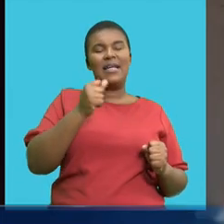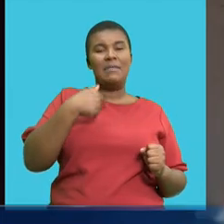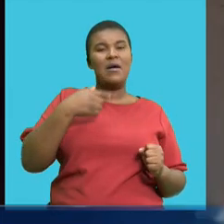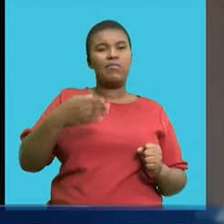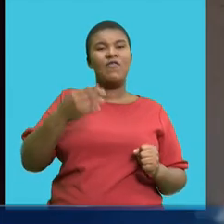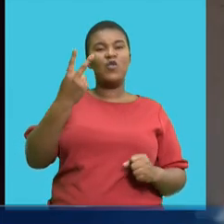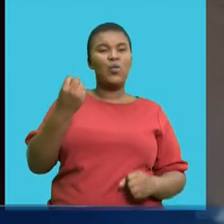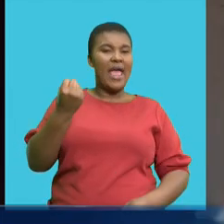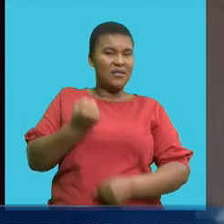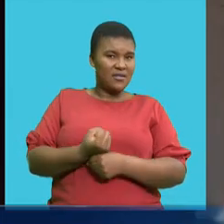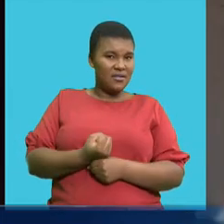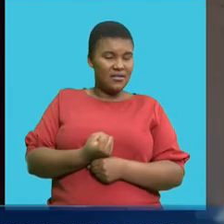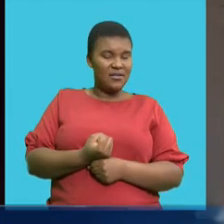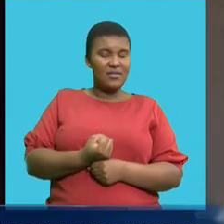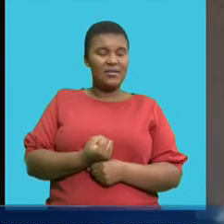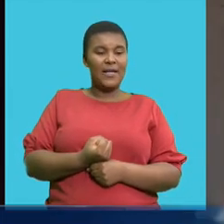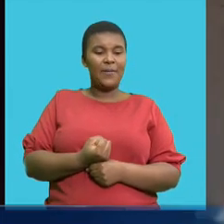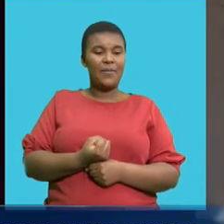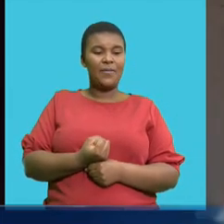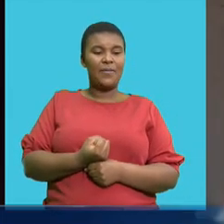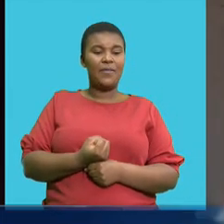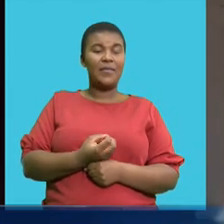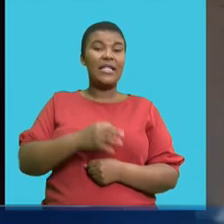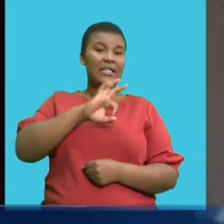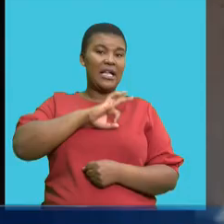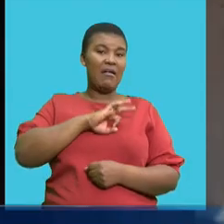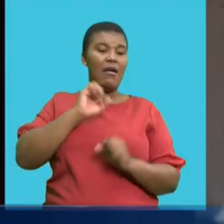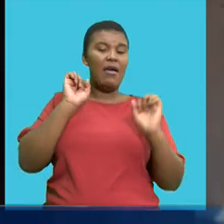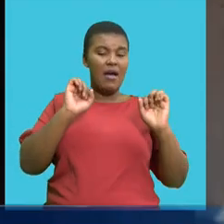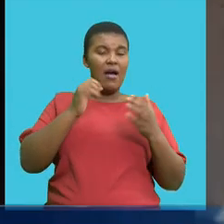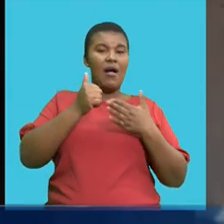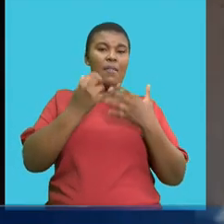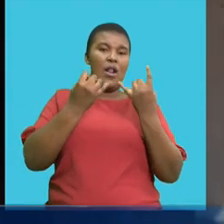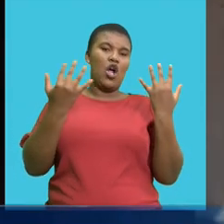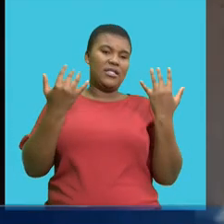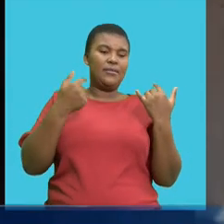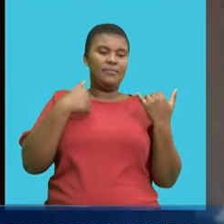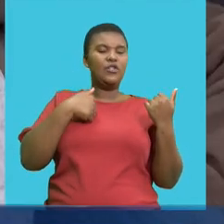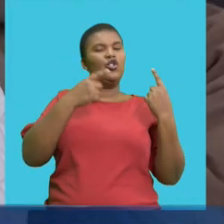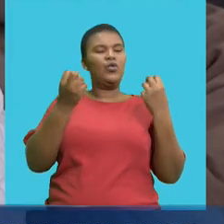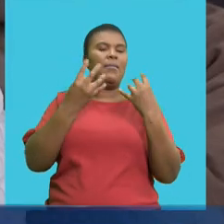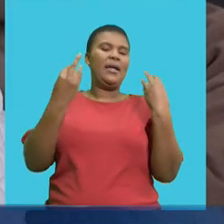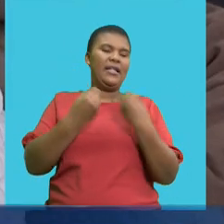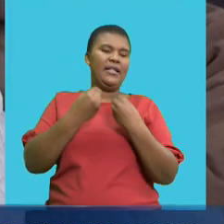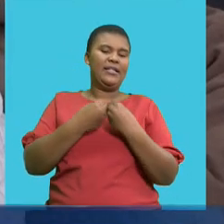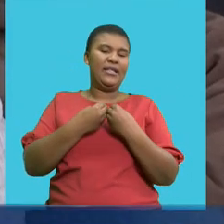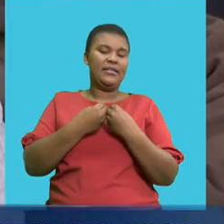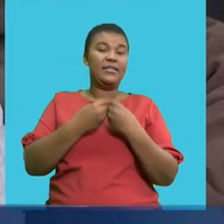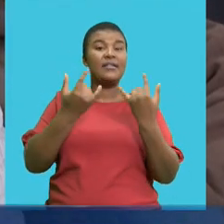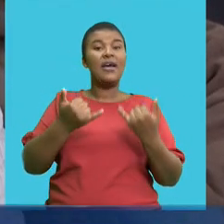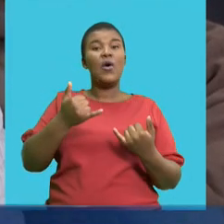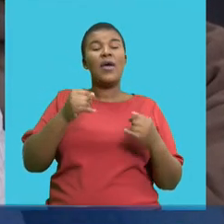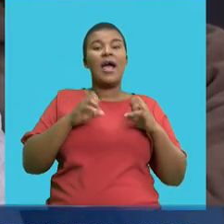2 years ne, so i-stipend sakhona shem singcedile kakhulu. I am able to do a lot of things nasendlini and stuff. Kanti ke ikhansela la